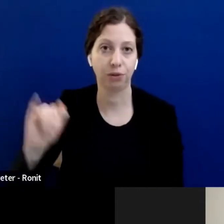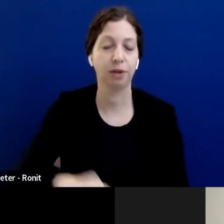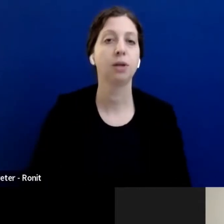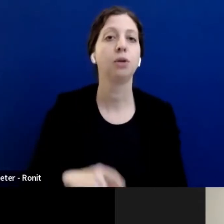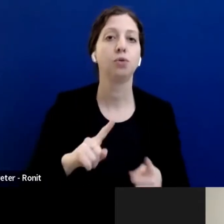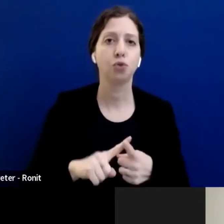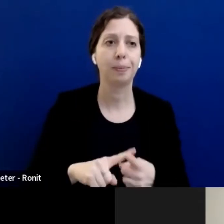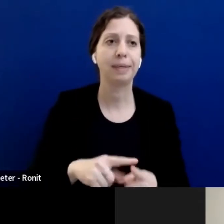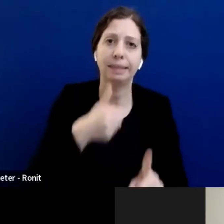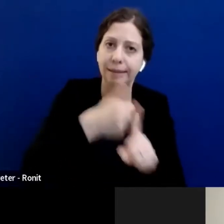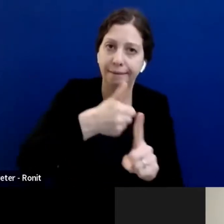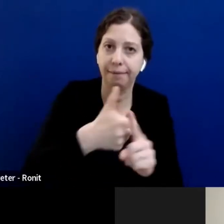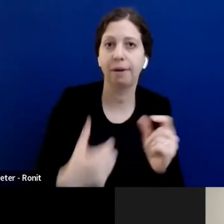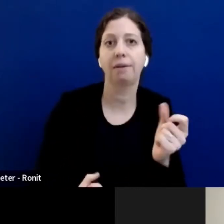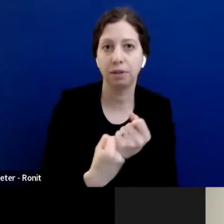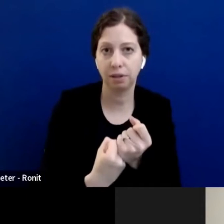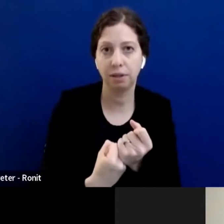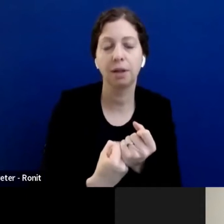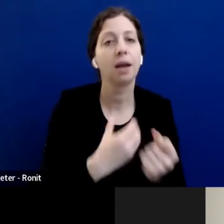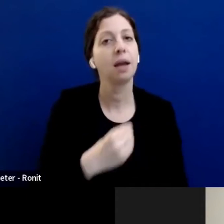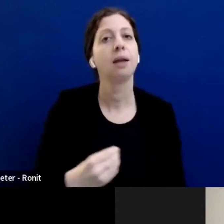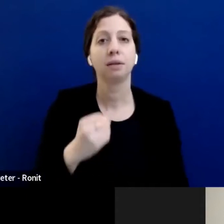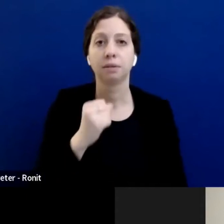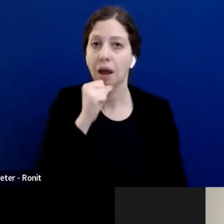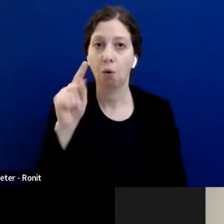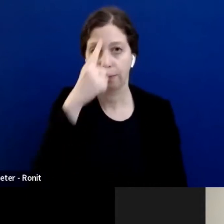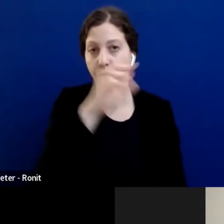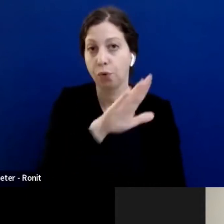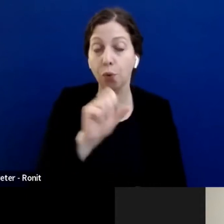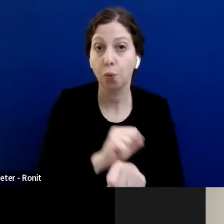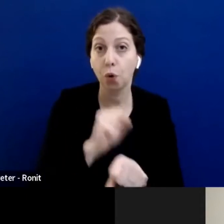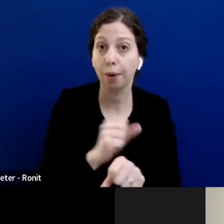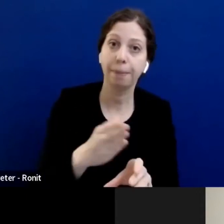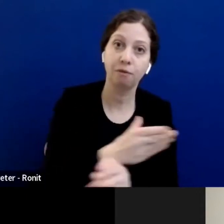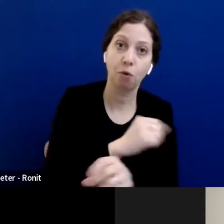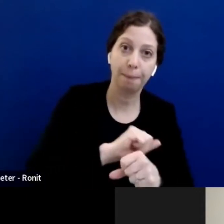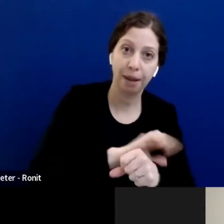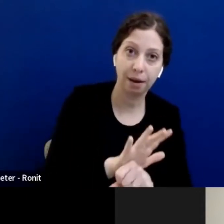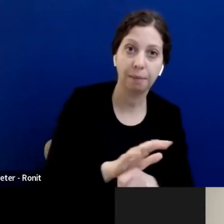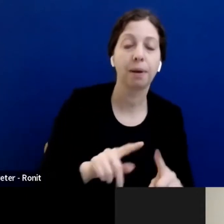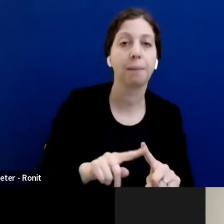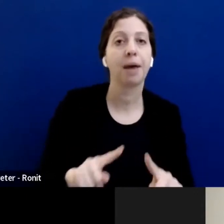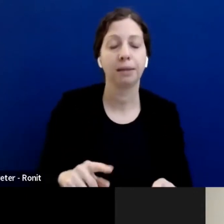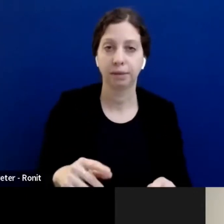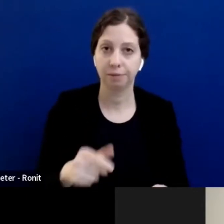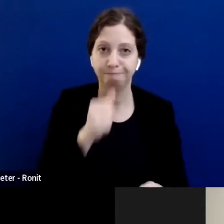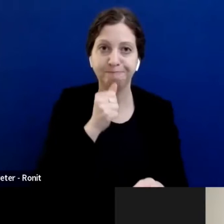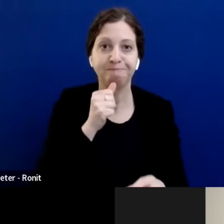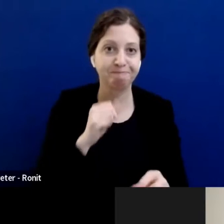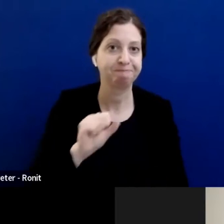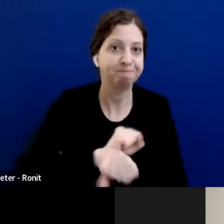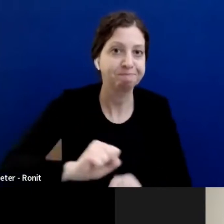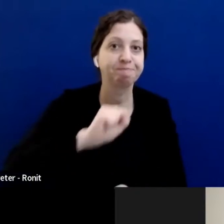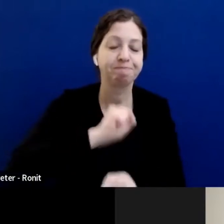be self-advocates, and not only for the work you did before the pandemic, but the tireless and